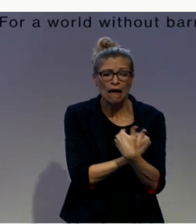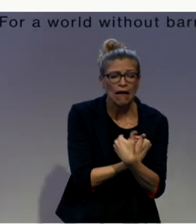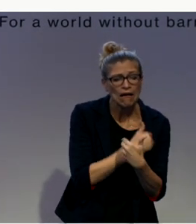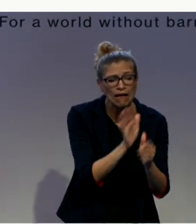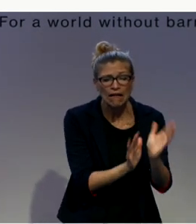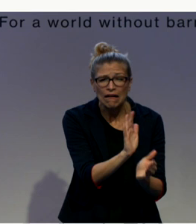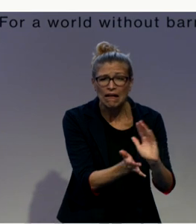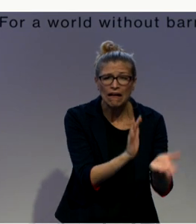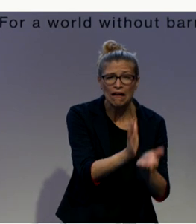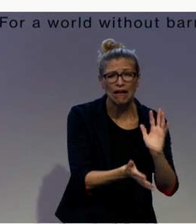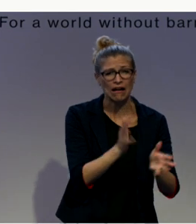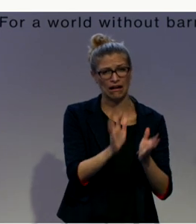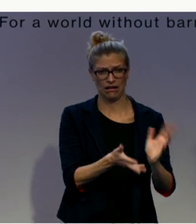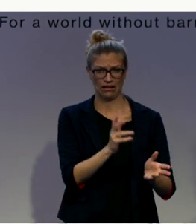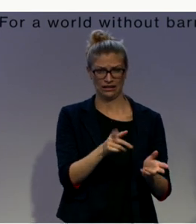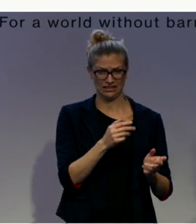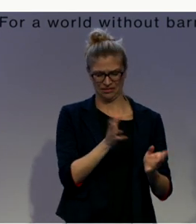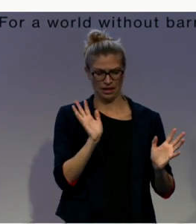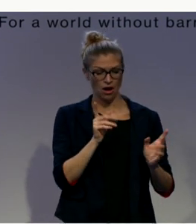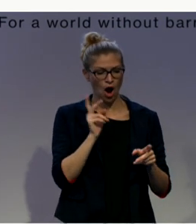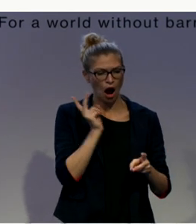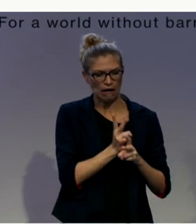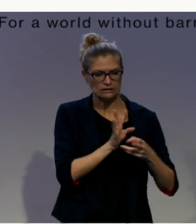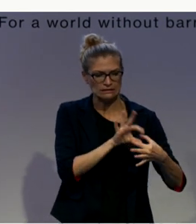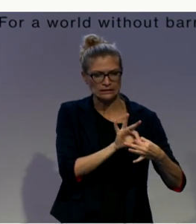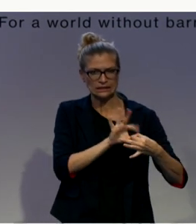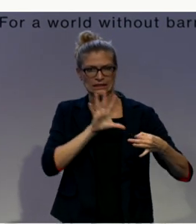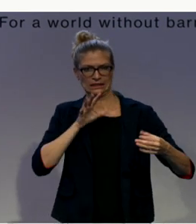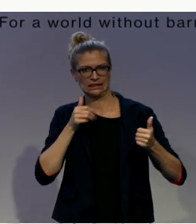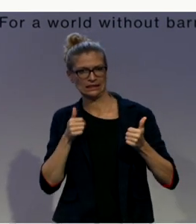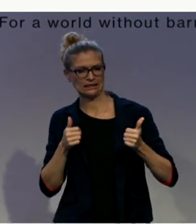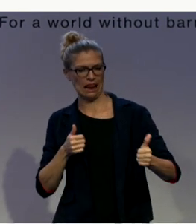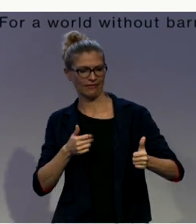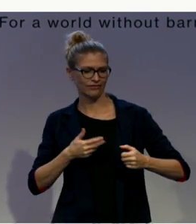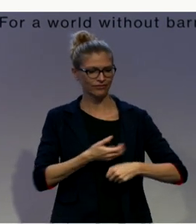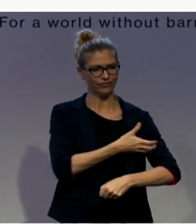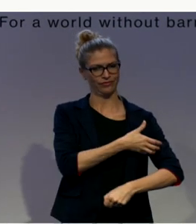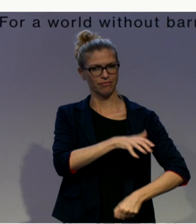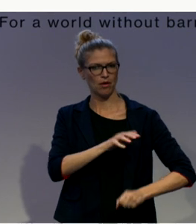to realize and to be empowered of what they can be.